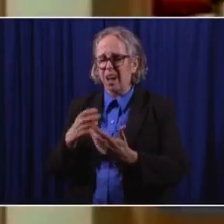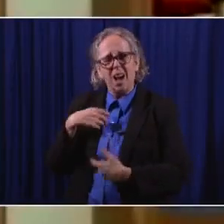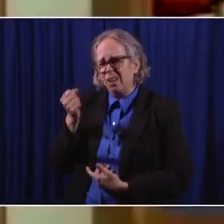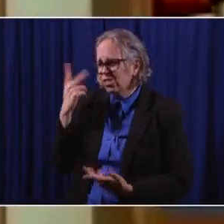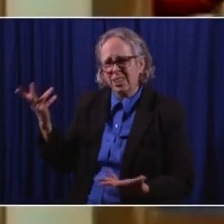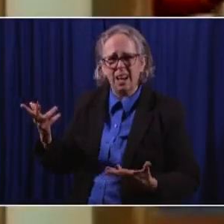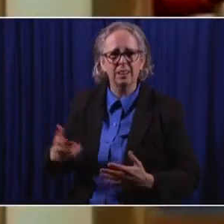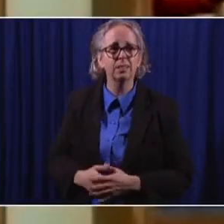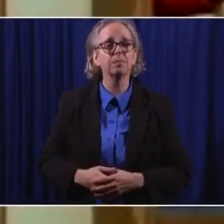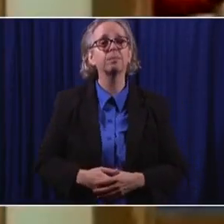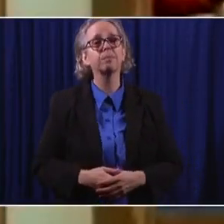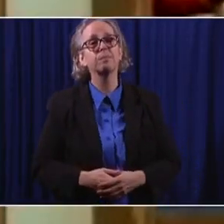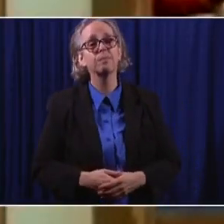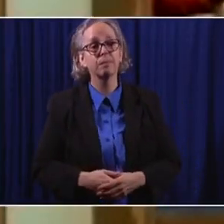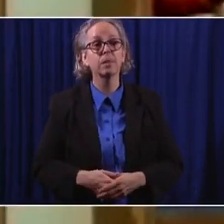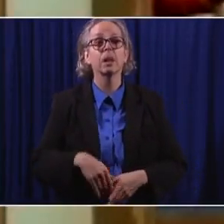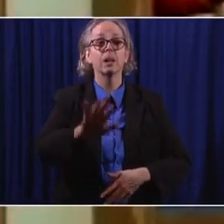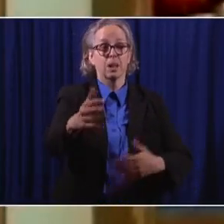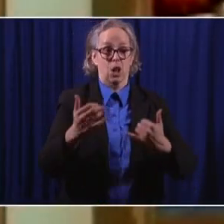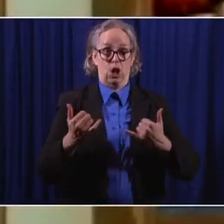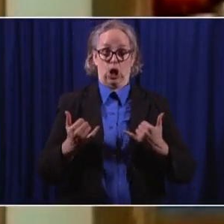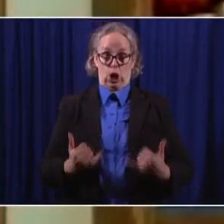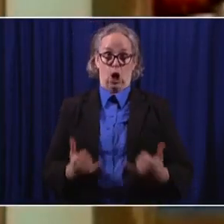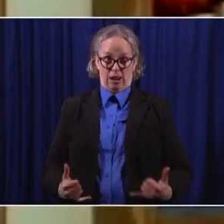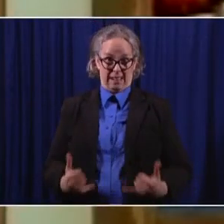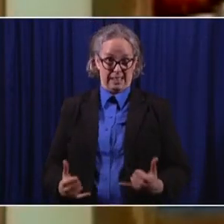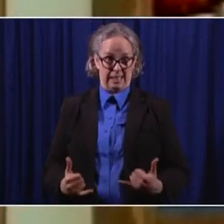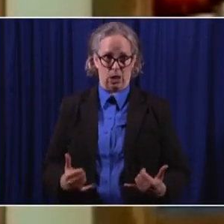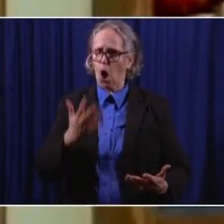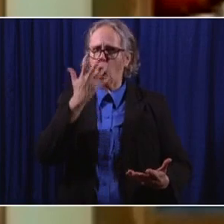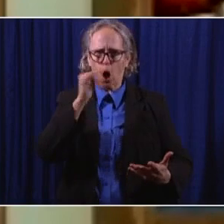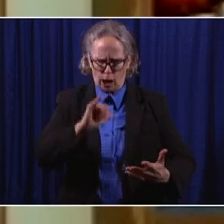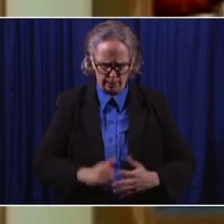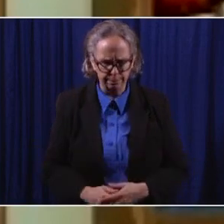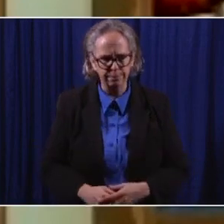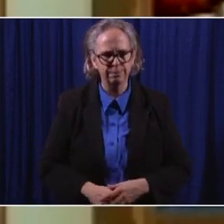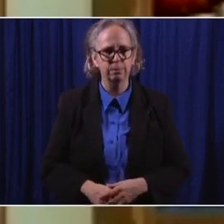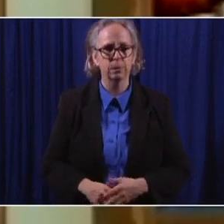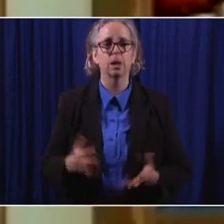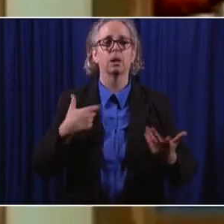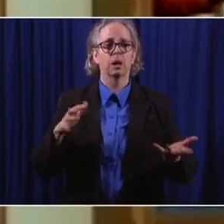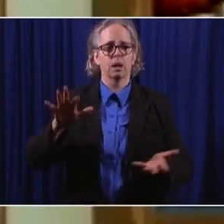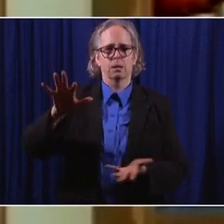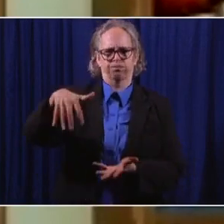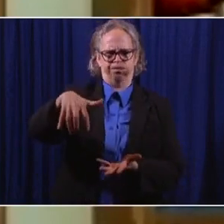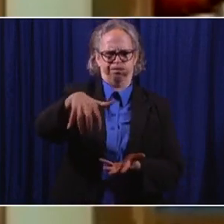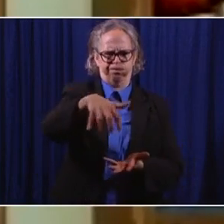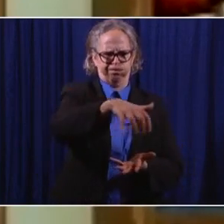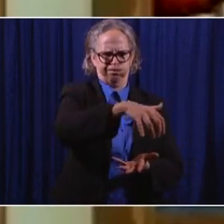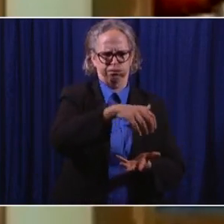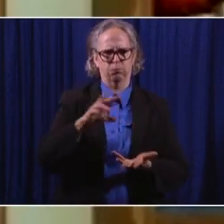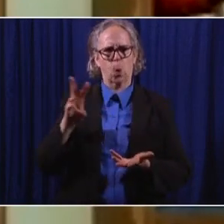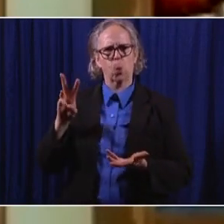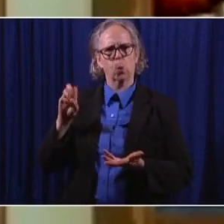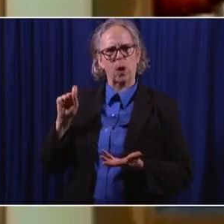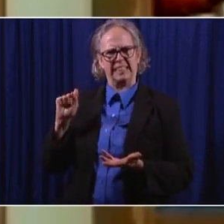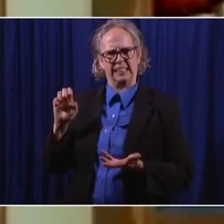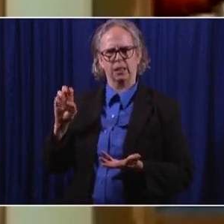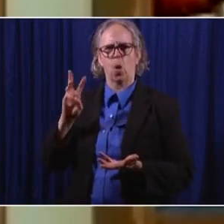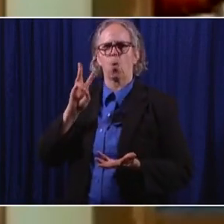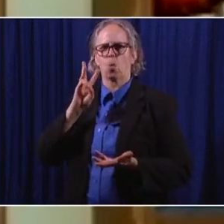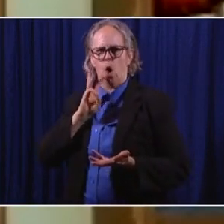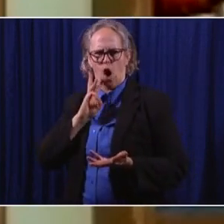Currently in our monitoring network, we're measuring the gene copies in the raw wastewater that's entering the wastewater treatment plant. So right